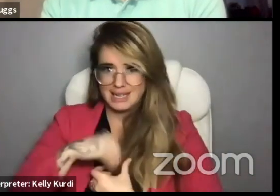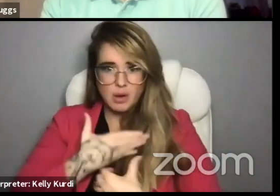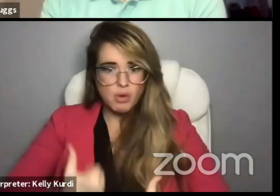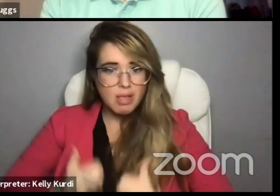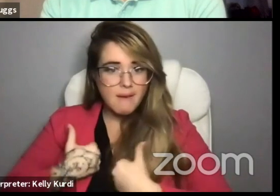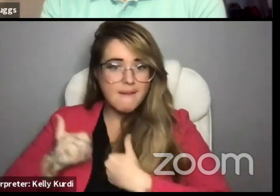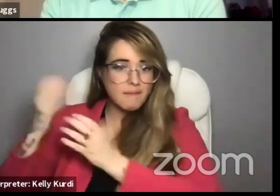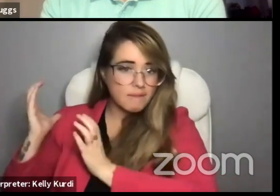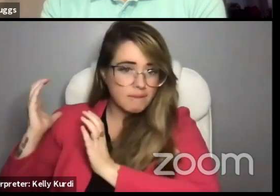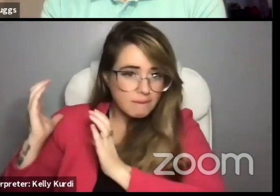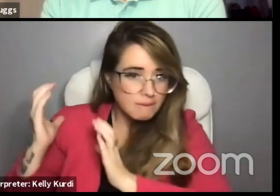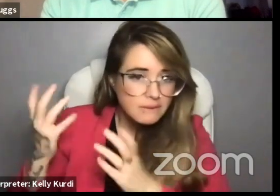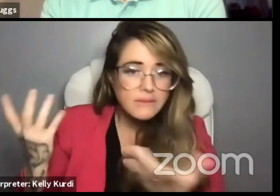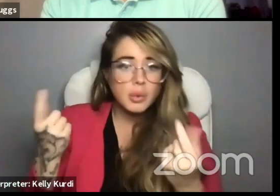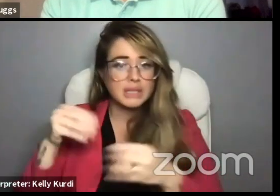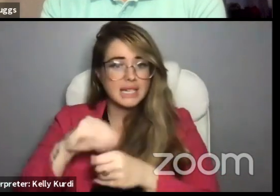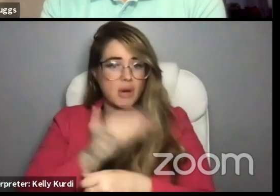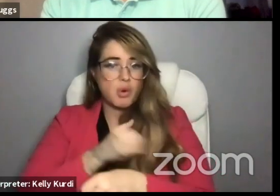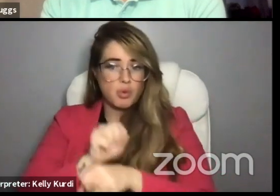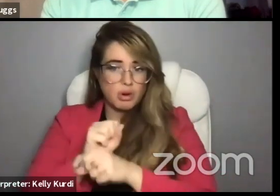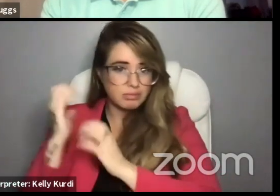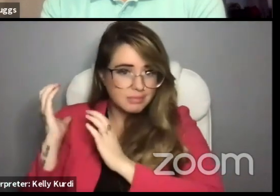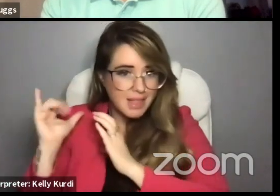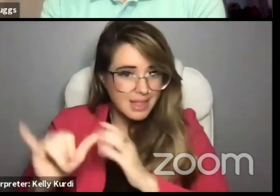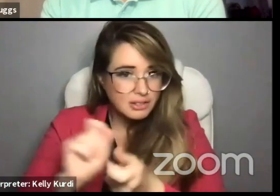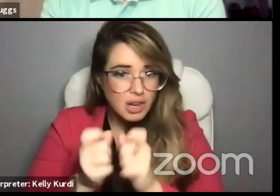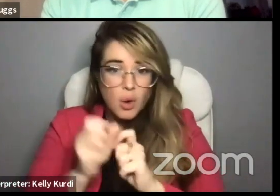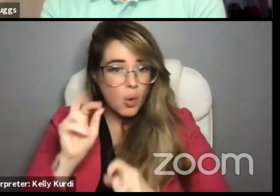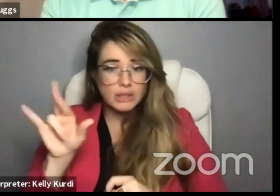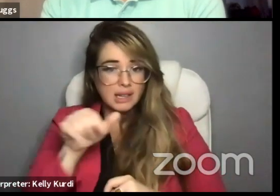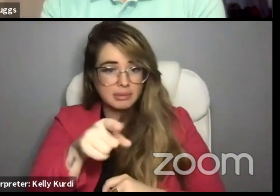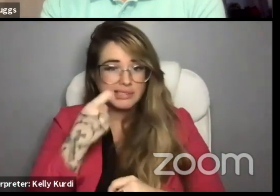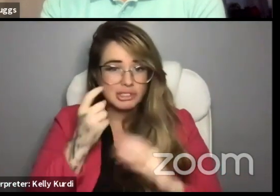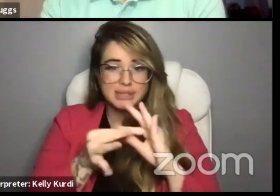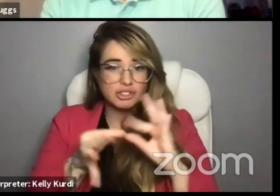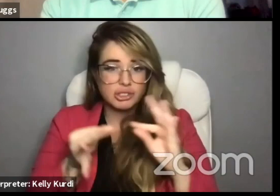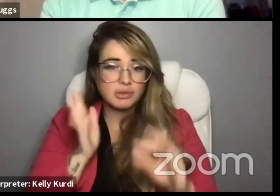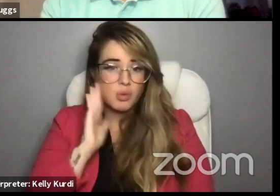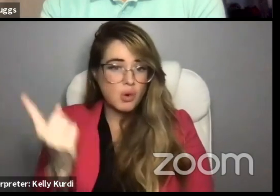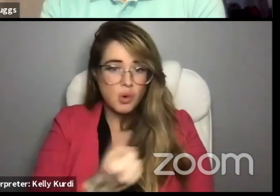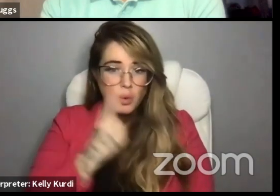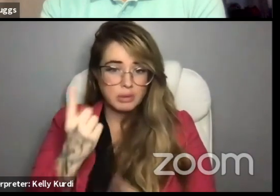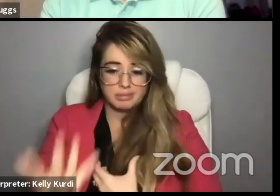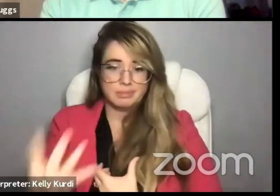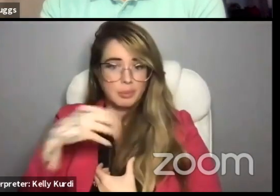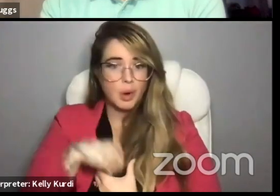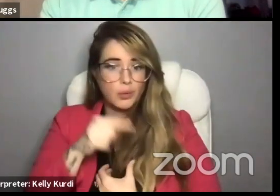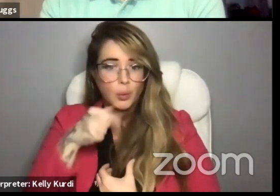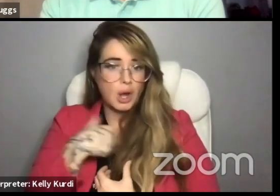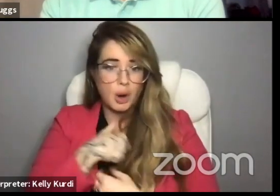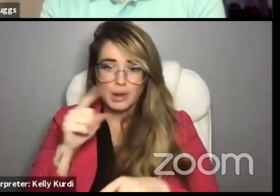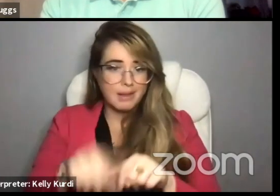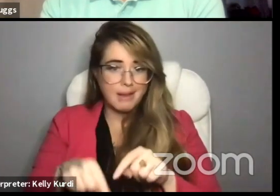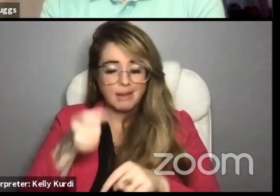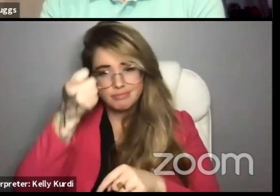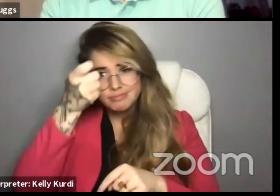work? Or is it like you said, James, this is never going to go away. It's just always going to be part of who we are and what it is that we